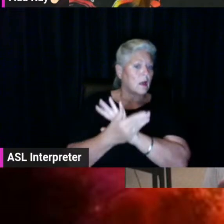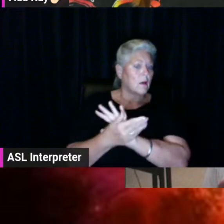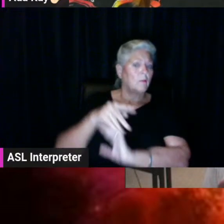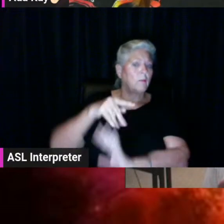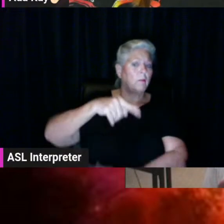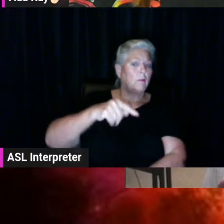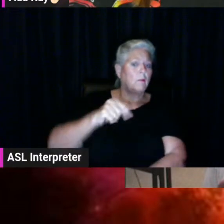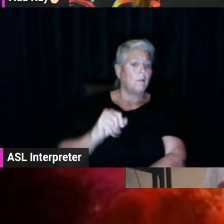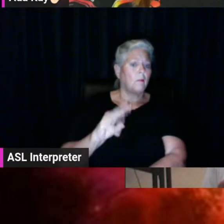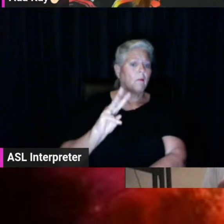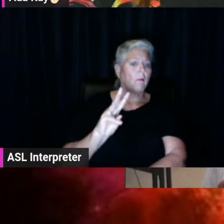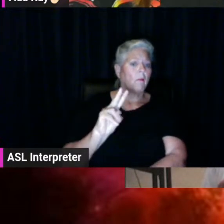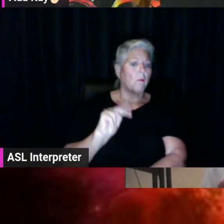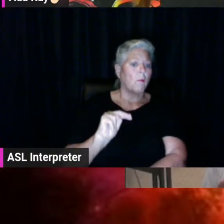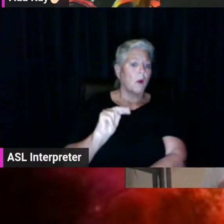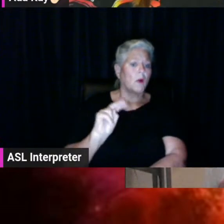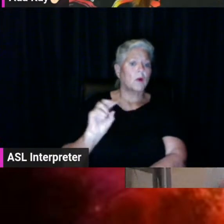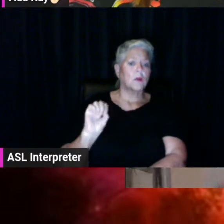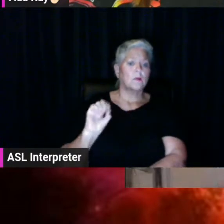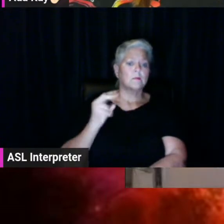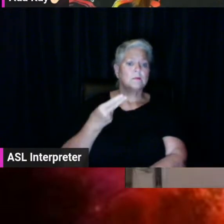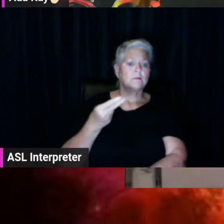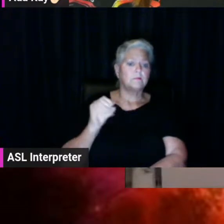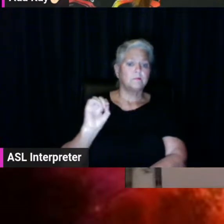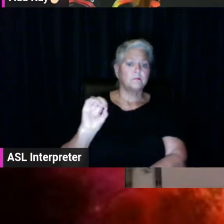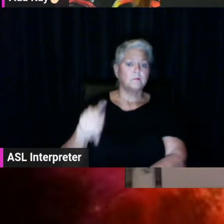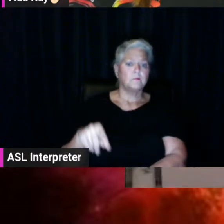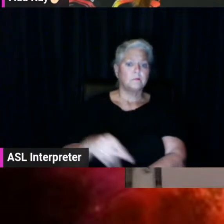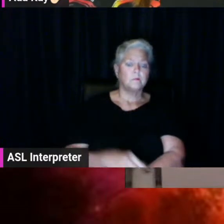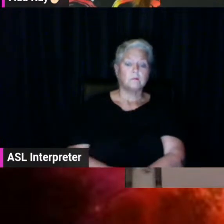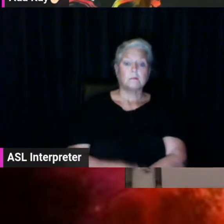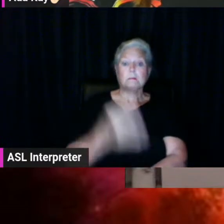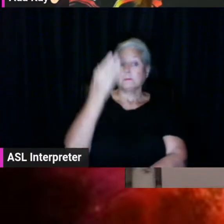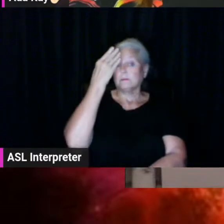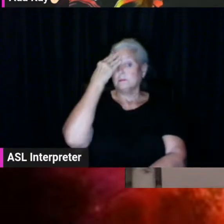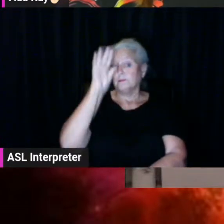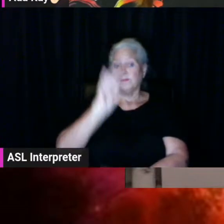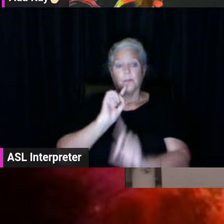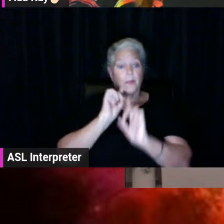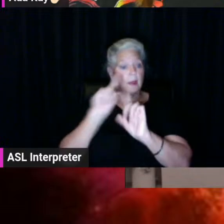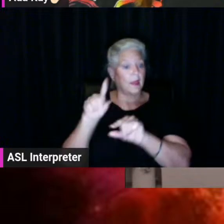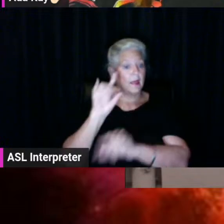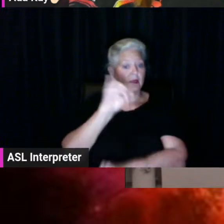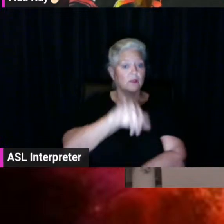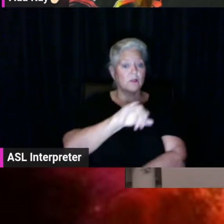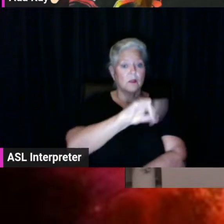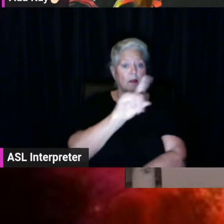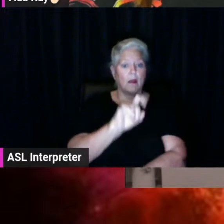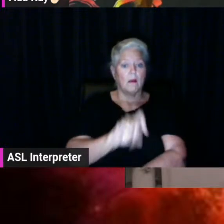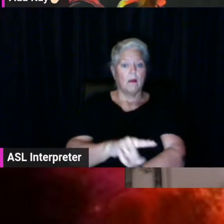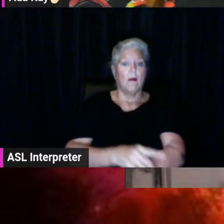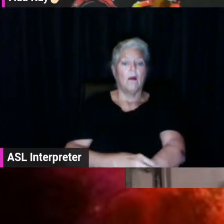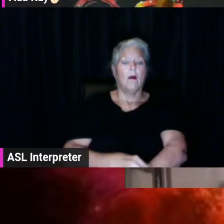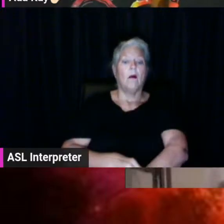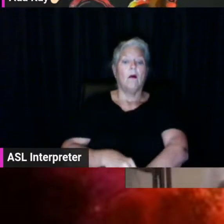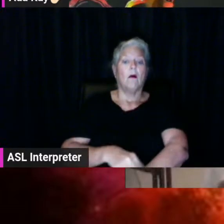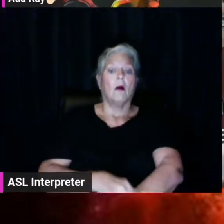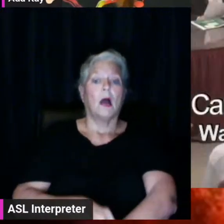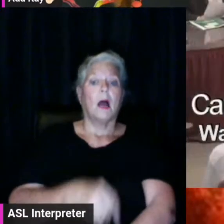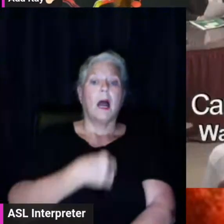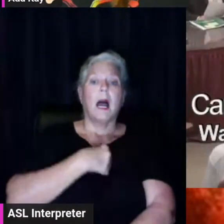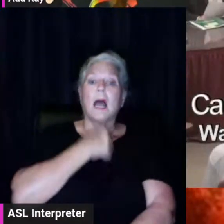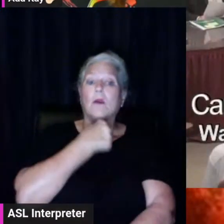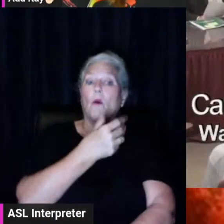it's not gonna yeah, I become a don't know the pawn answer shop? to that question. I didn't. Okay. I just want to check with Eddie, and I approve it conditionally, but I don't want a pawn shop, I